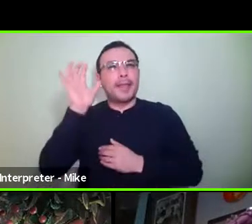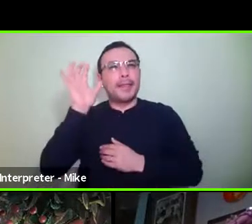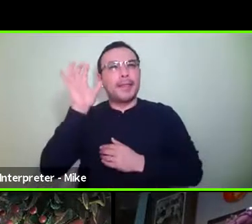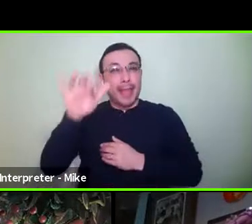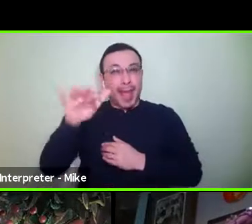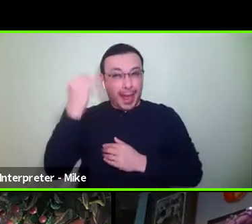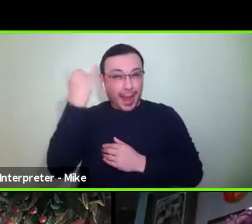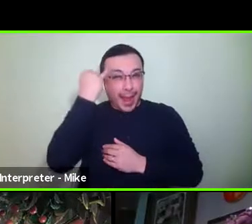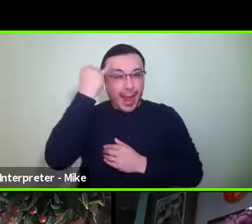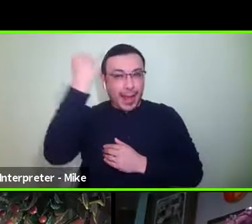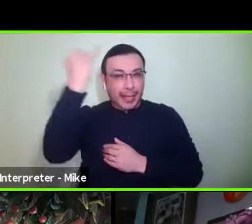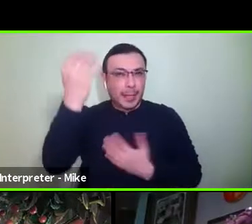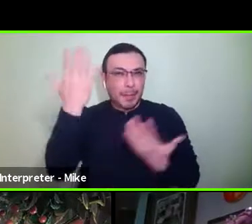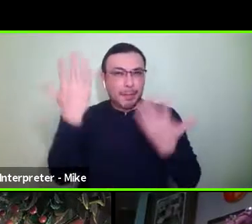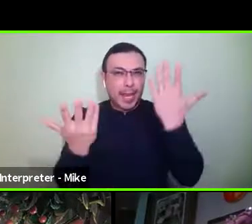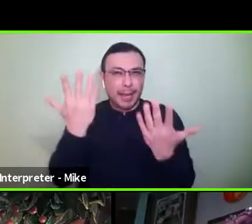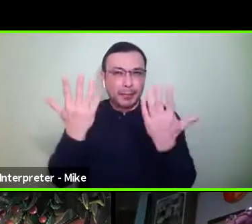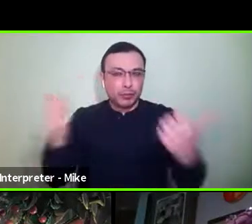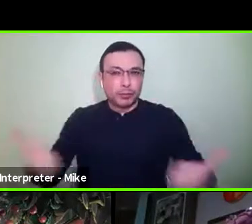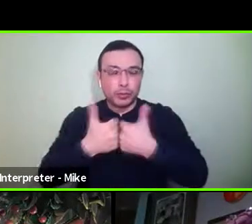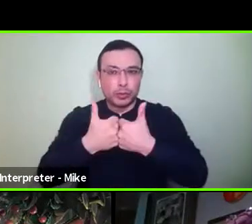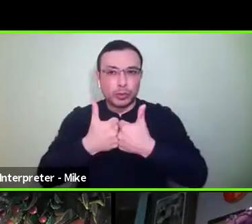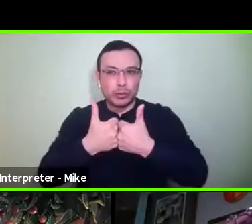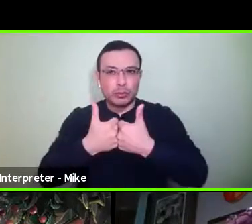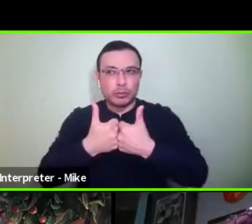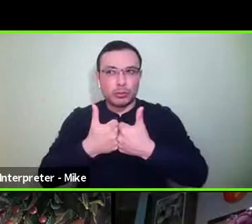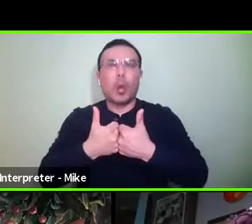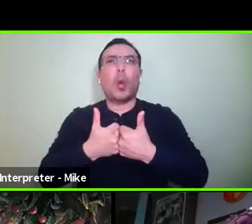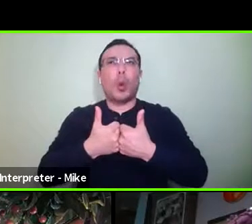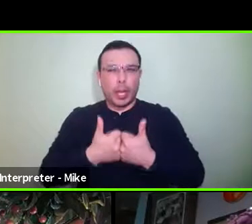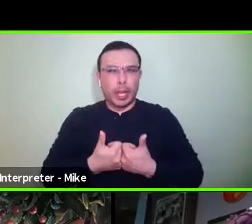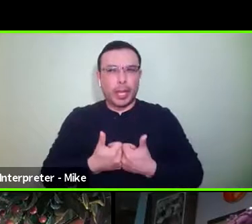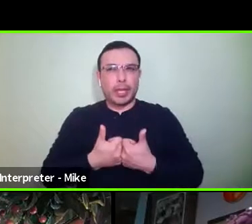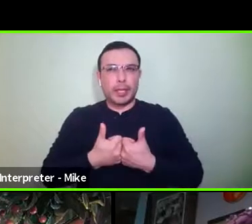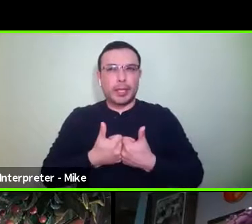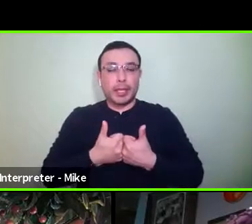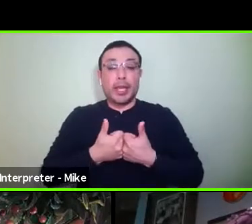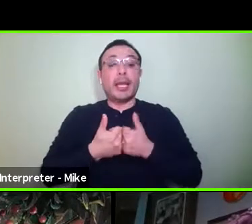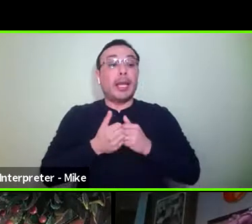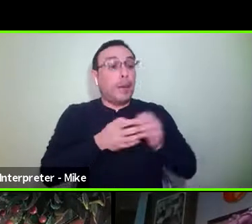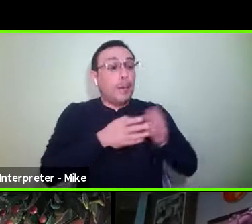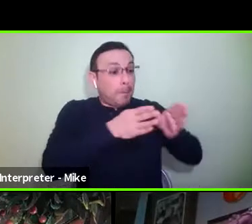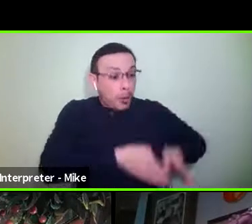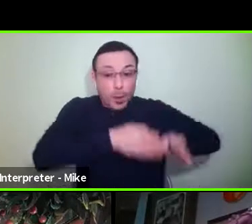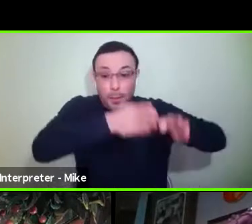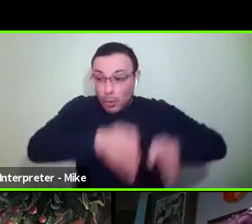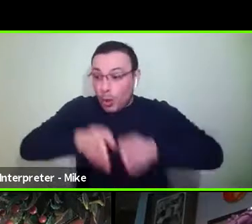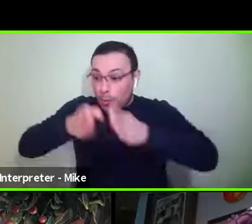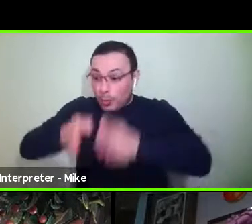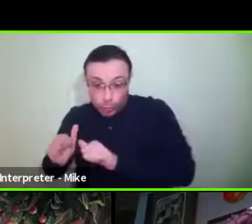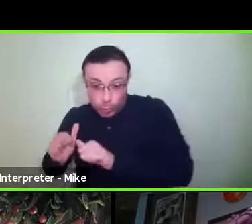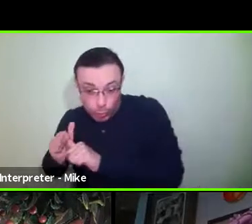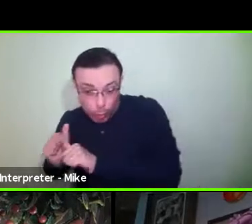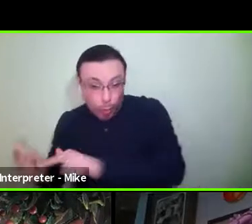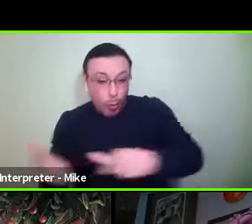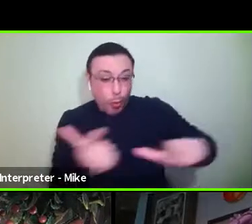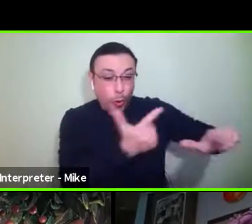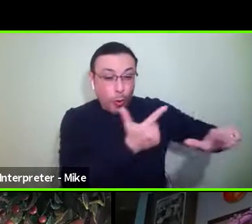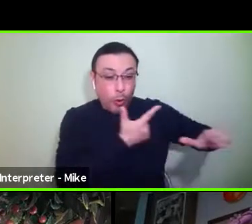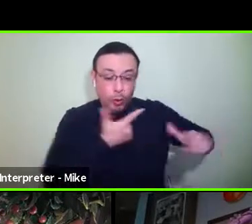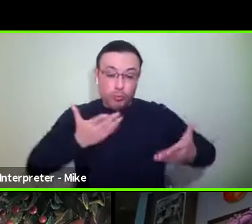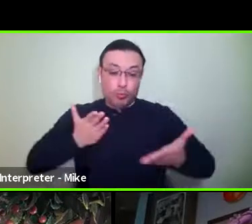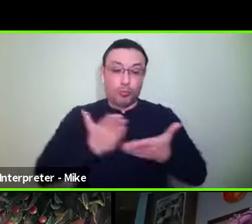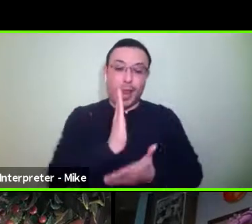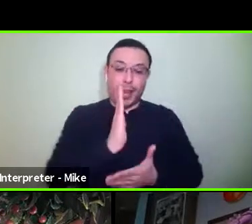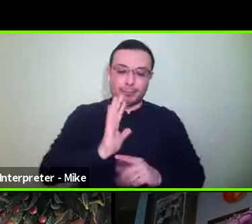knowing how to ensure that human flourishing is a right enjoyed by all people? How can we